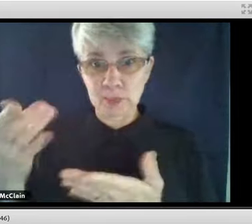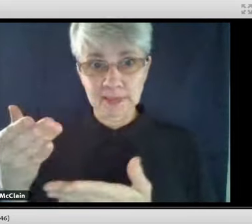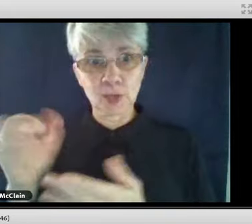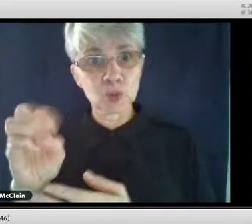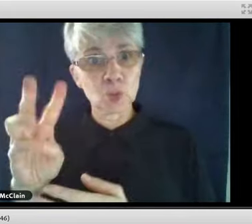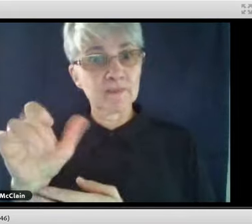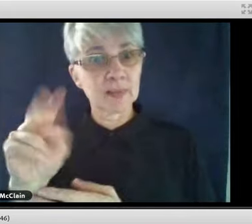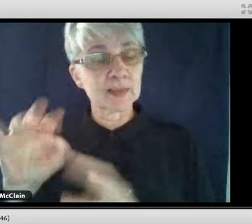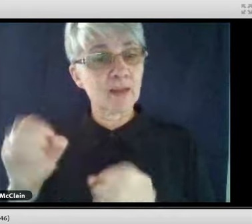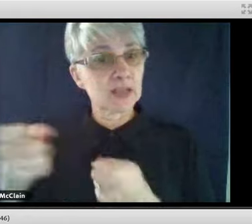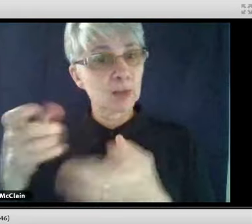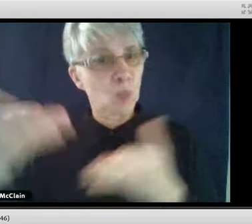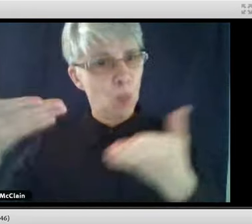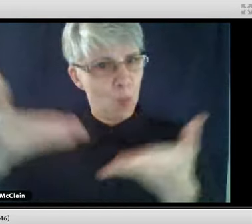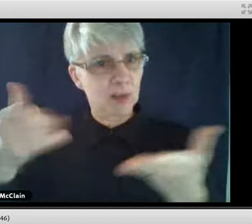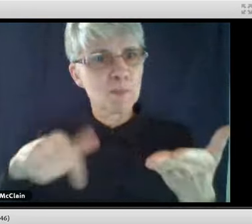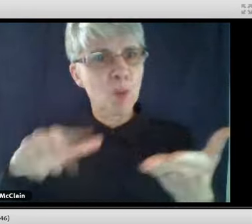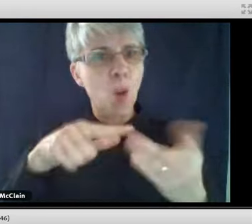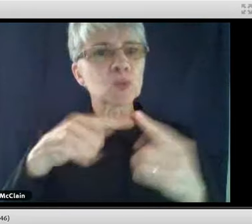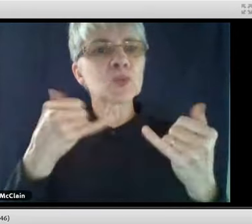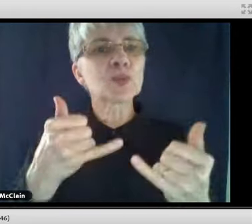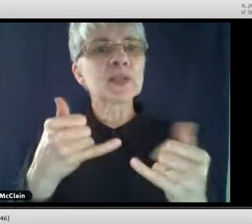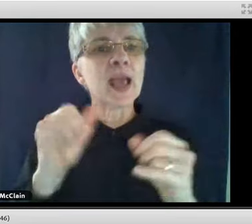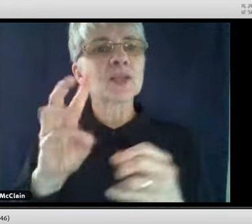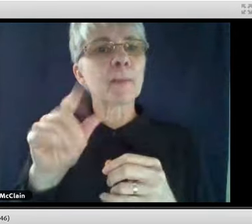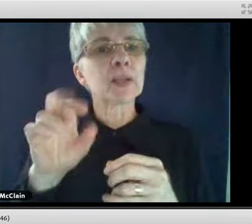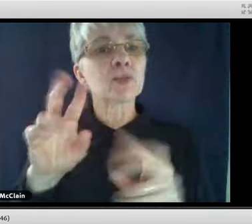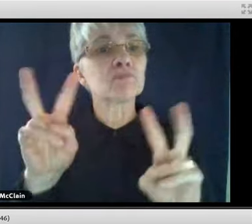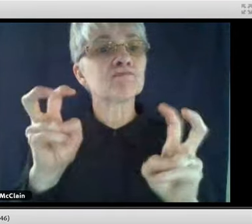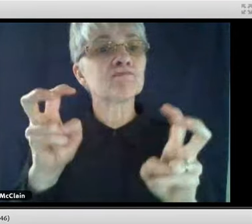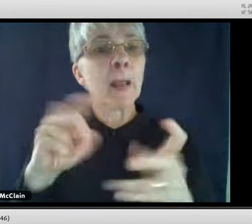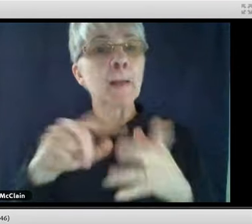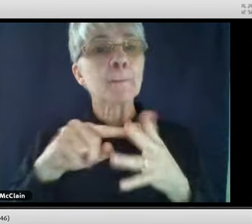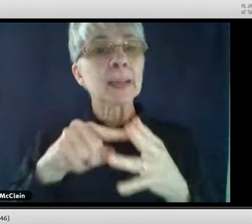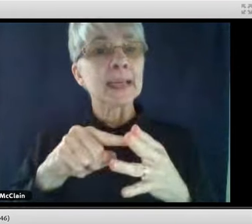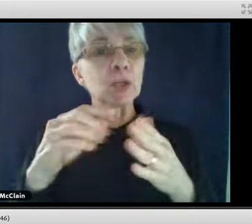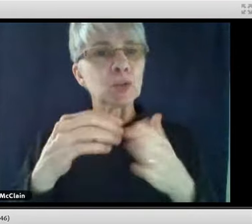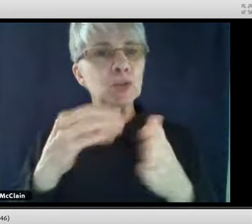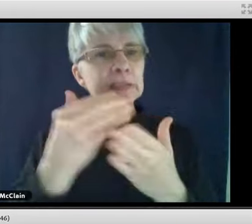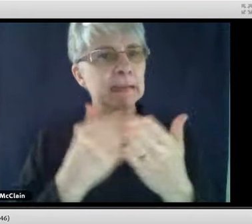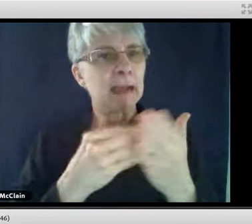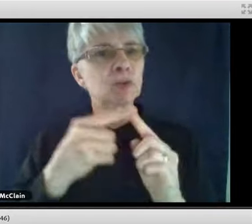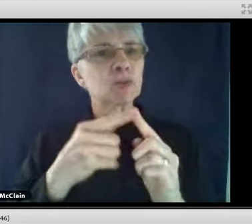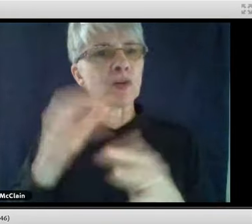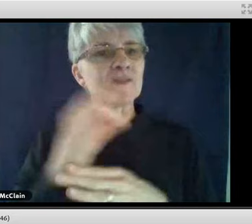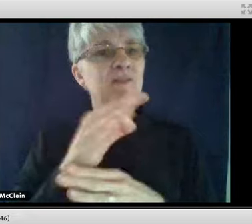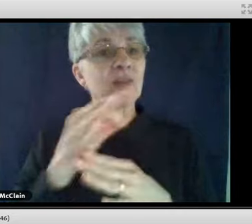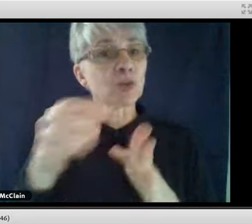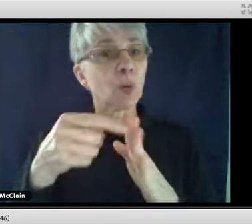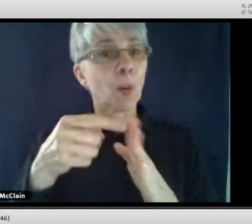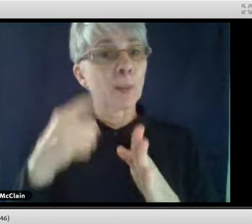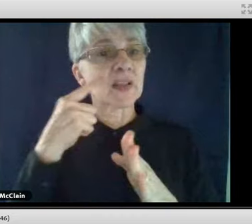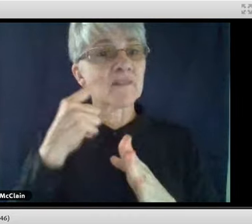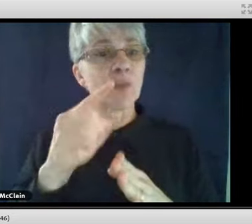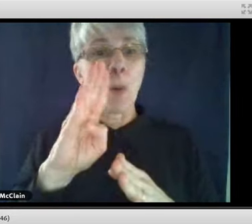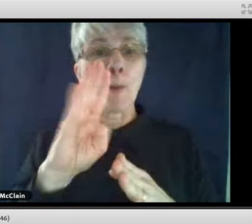Office Manager, and I would like to welcome you all to today's webinar, Beginner's Guide to Functional Requirements